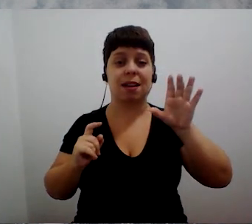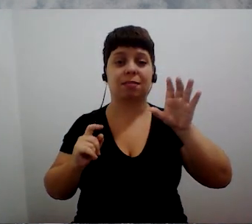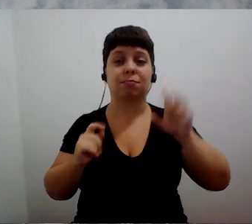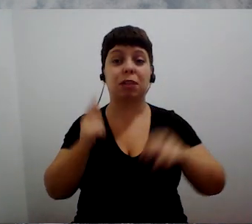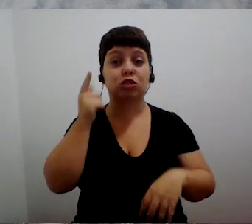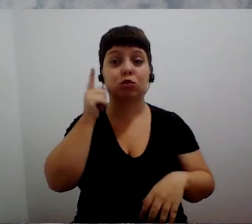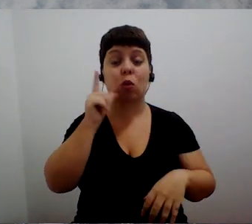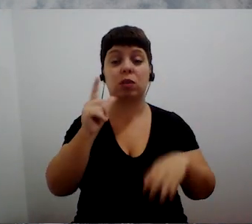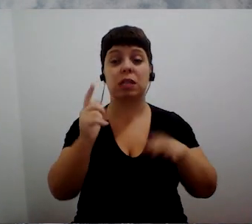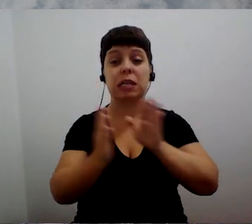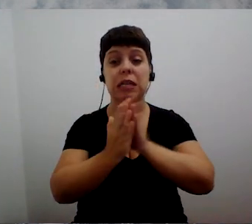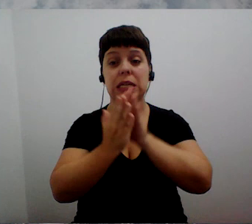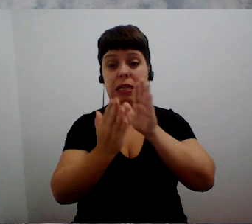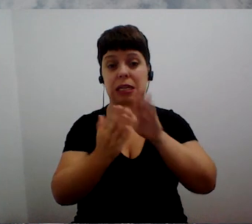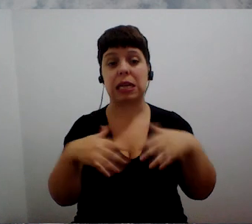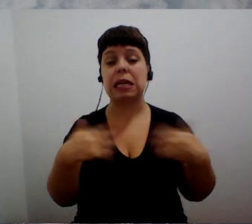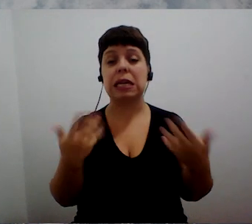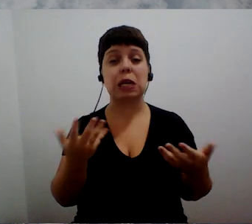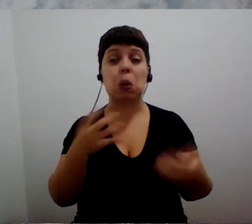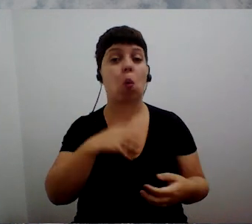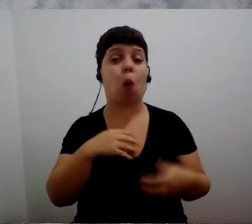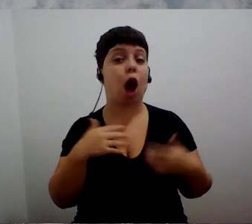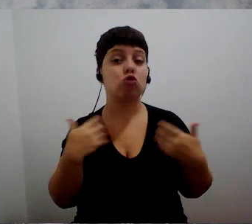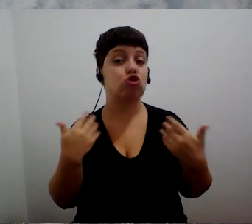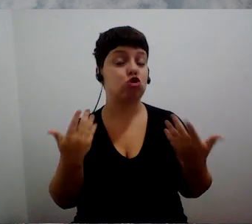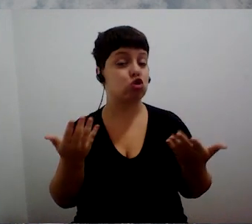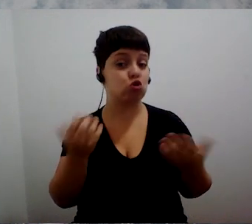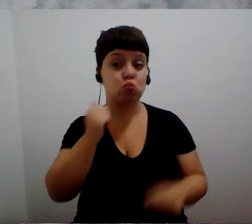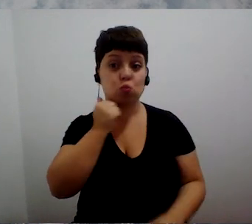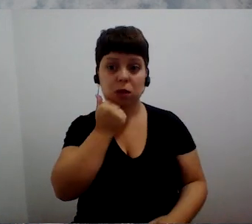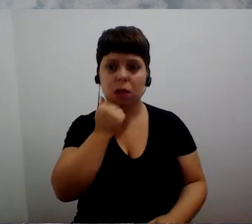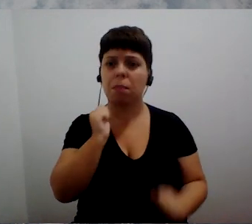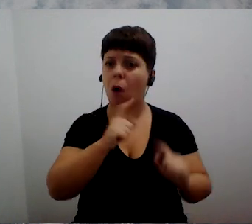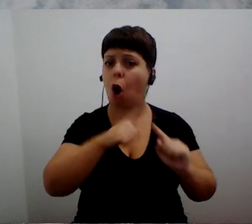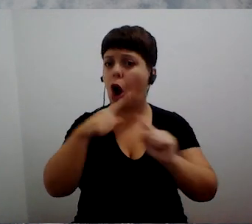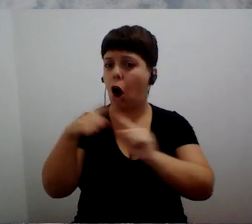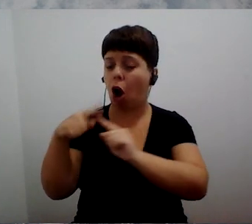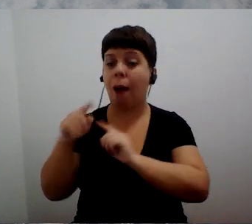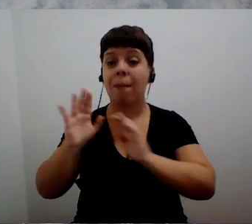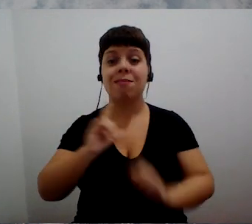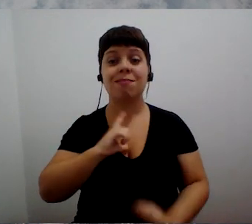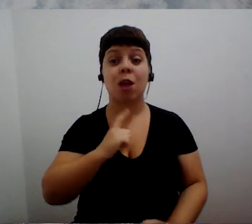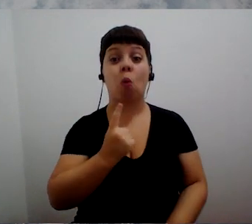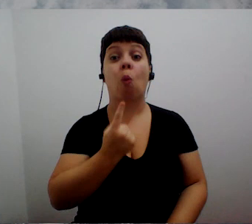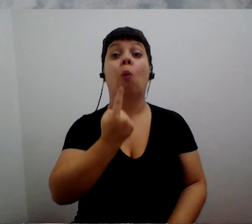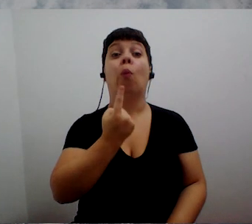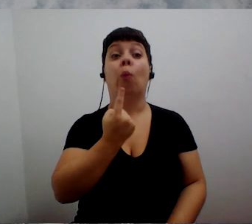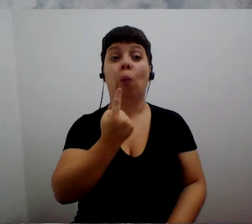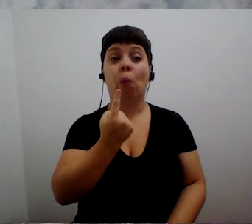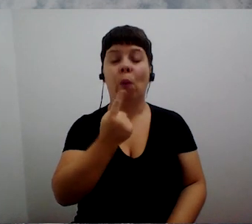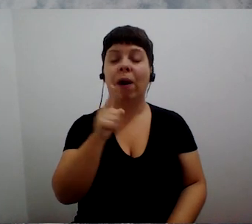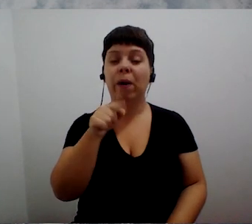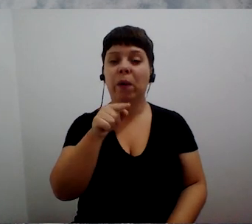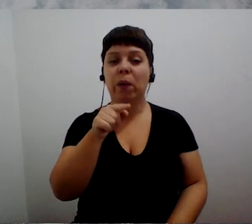objectivity, brings us independence, brings us clarity so that we can face. And which kind of science we may have? We may